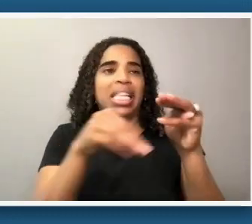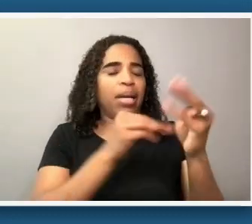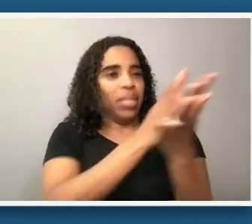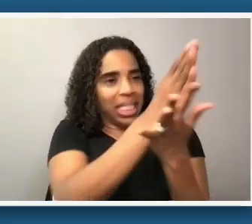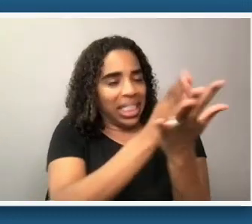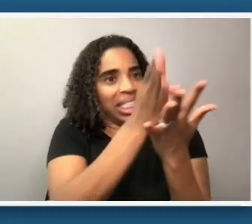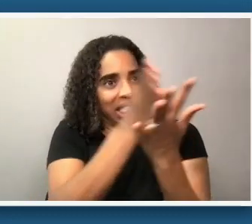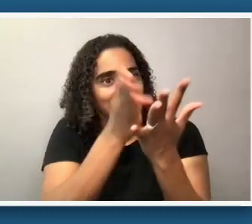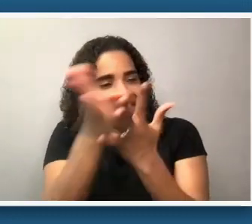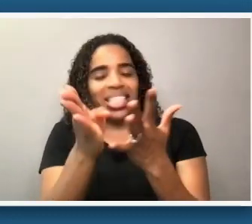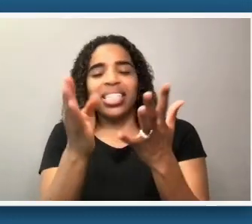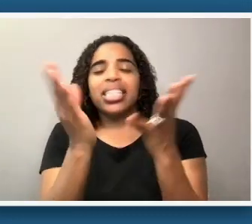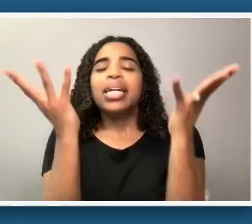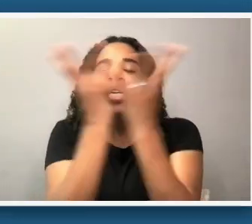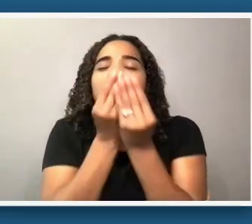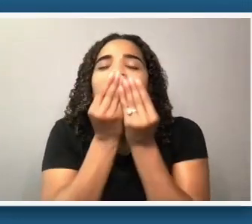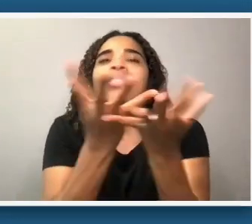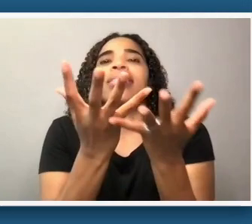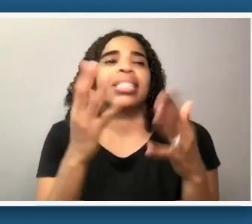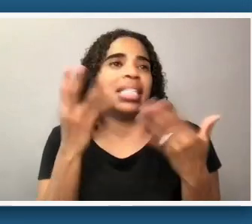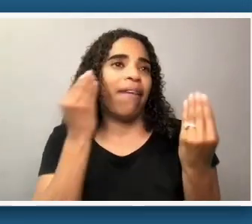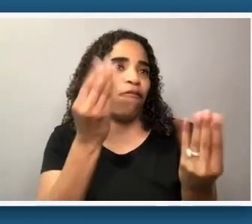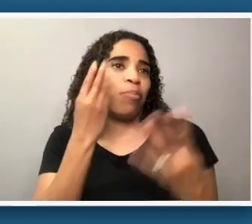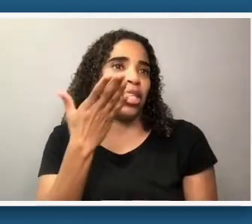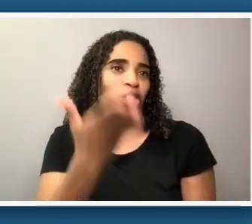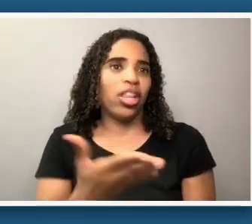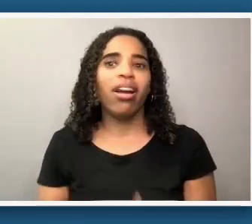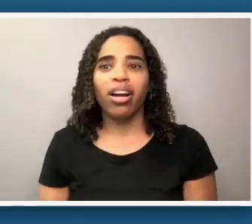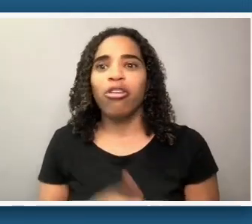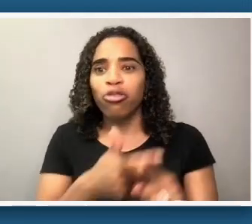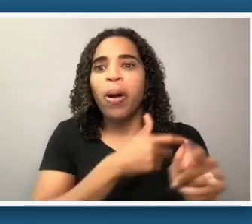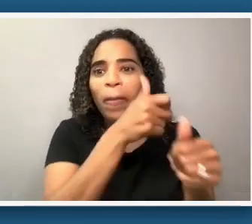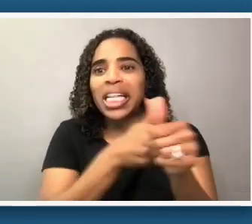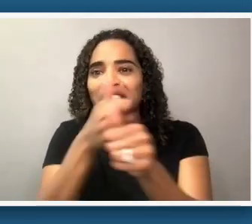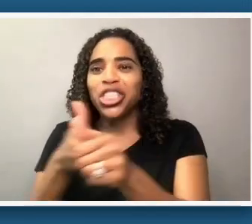juicy information from each of those.